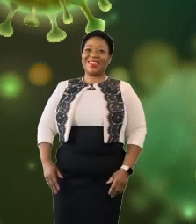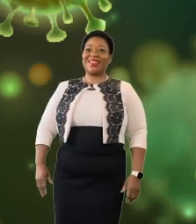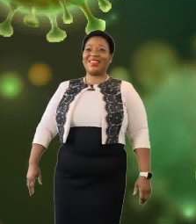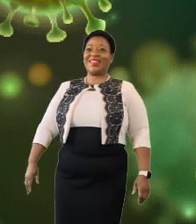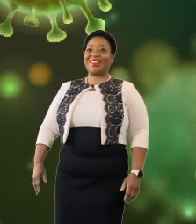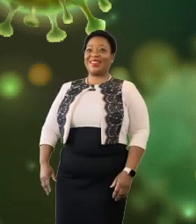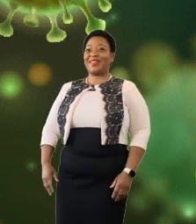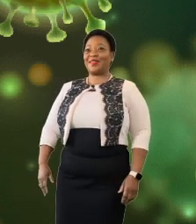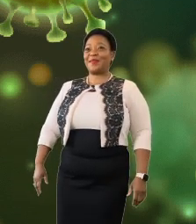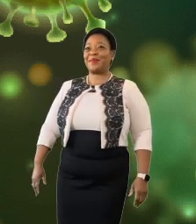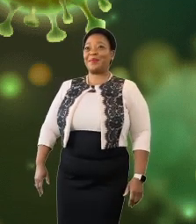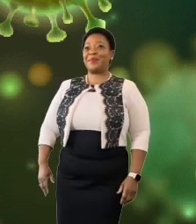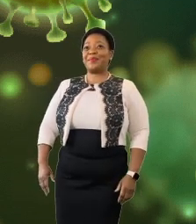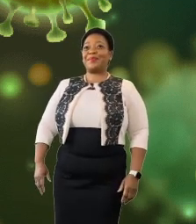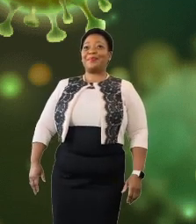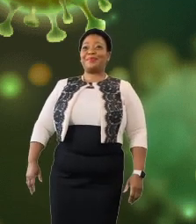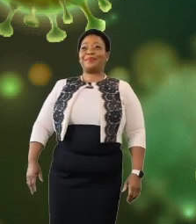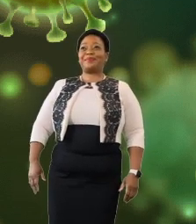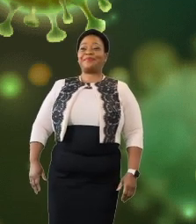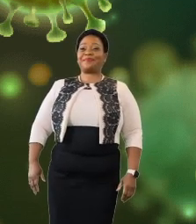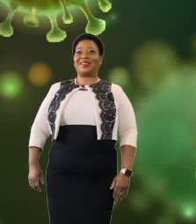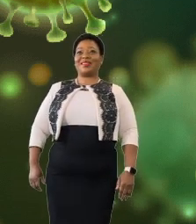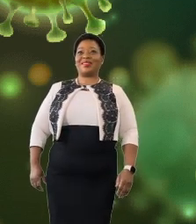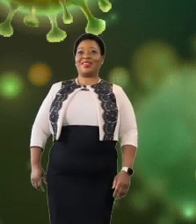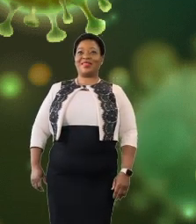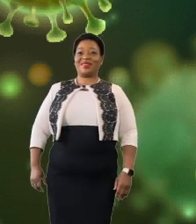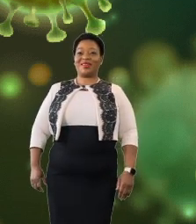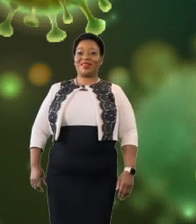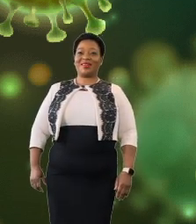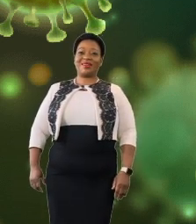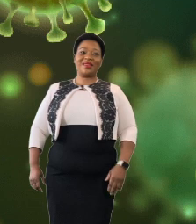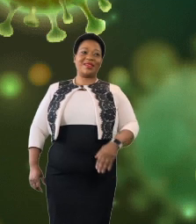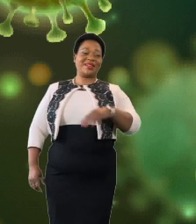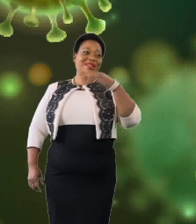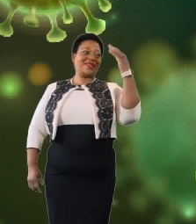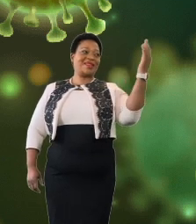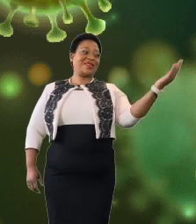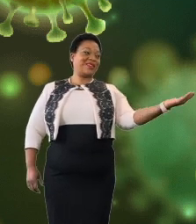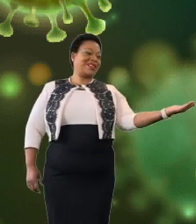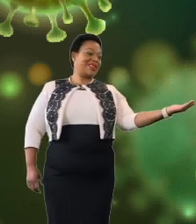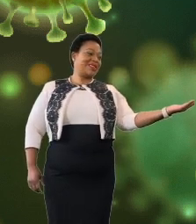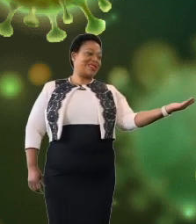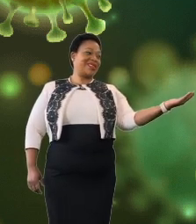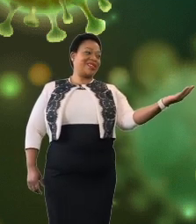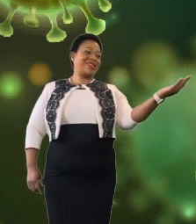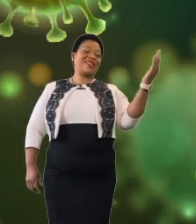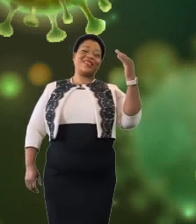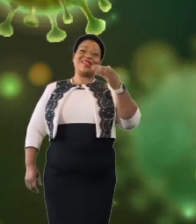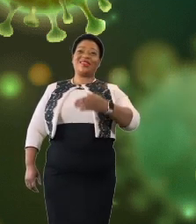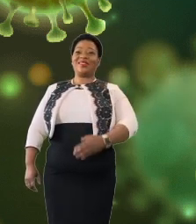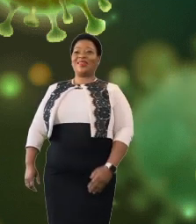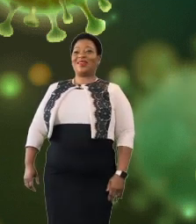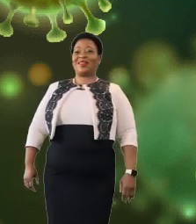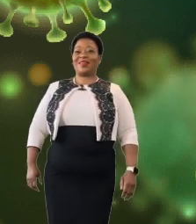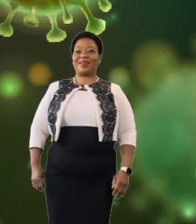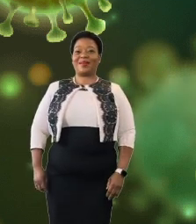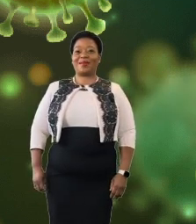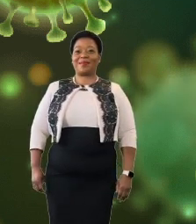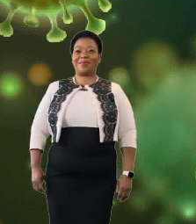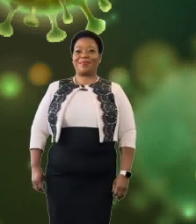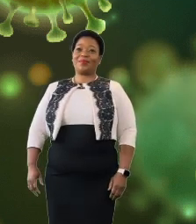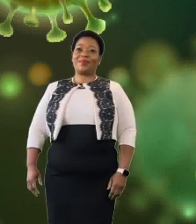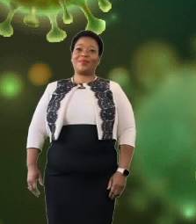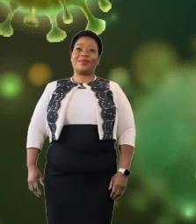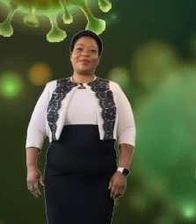see ourselves in approaching this in a rogue or cowboy-like manner. We're not suggesting that any of the regulatory processes